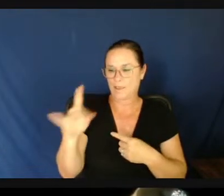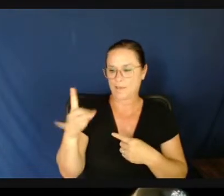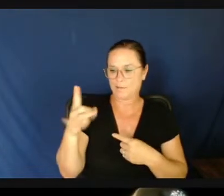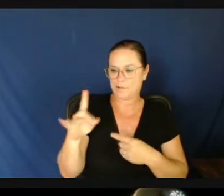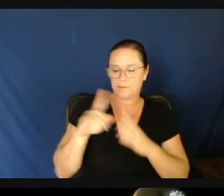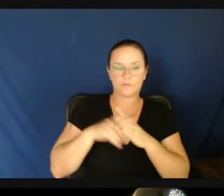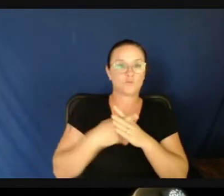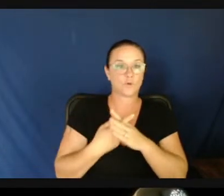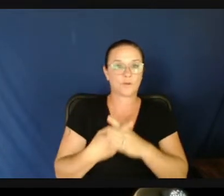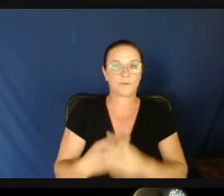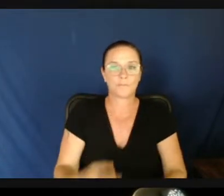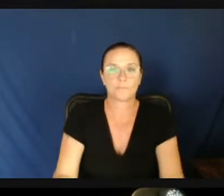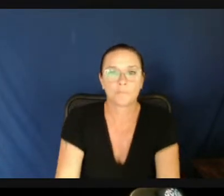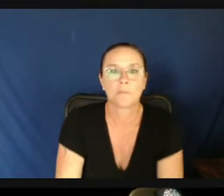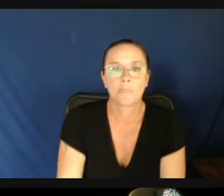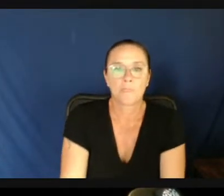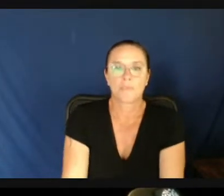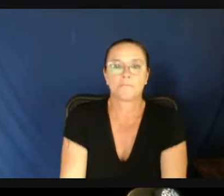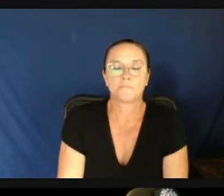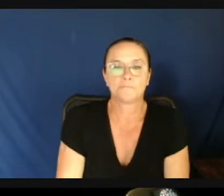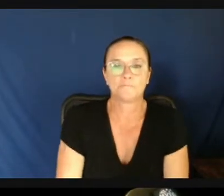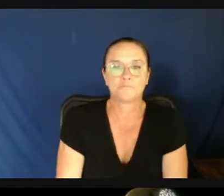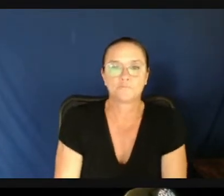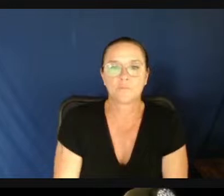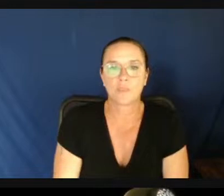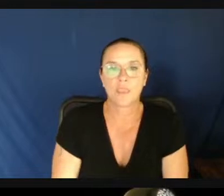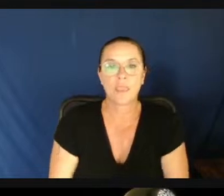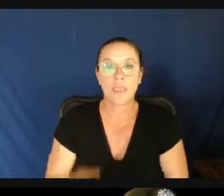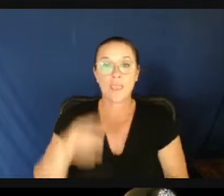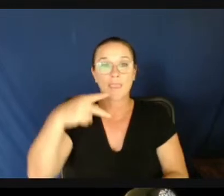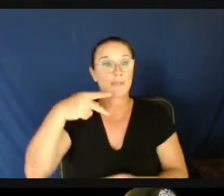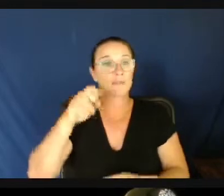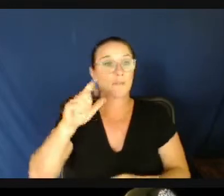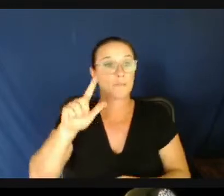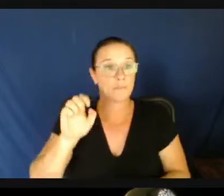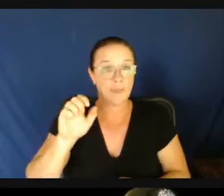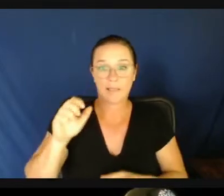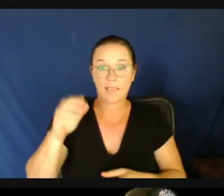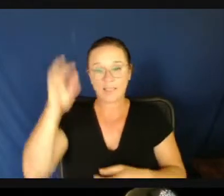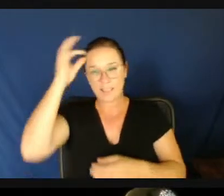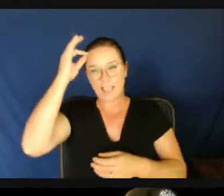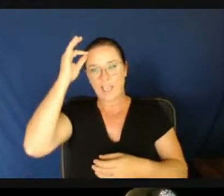that the Pele's hair is the main hazard around here.